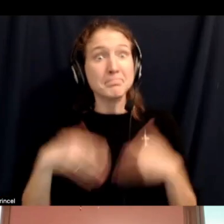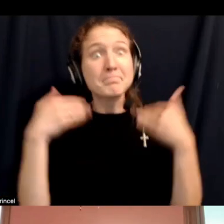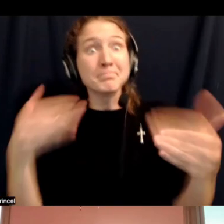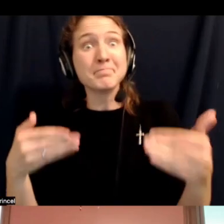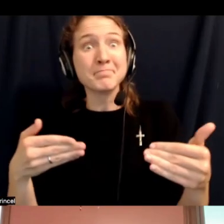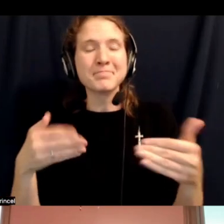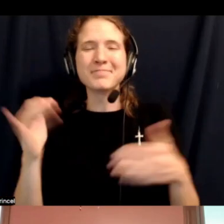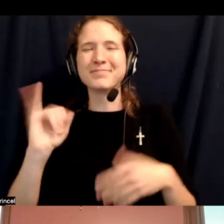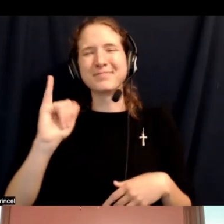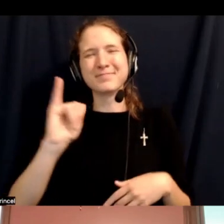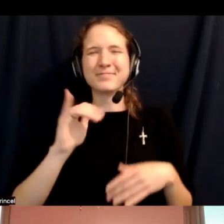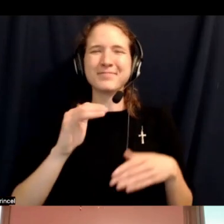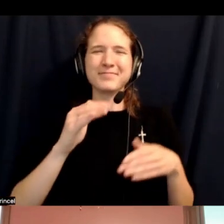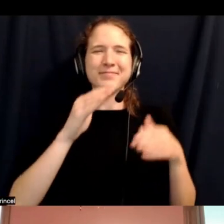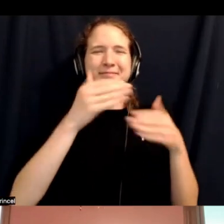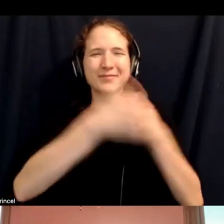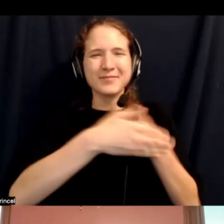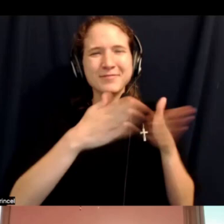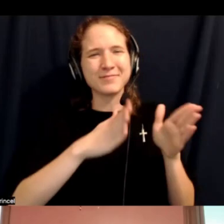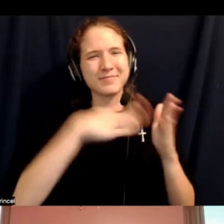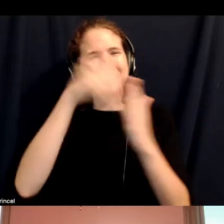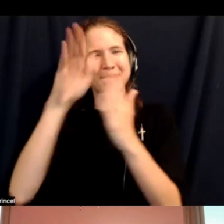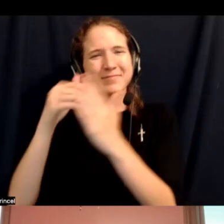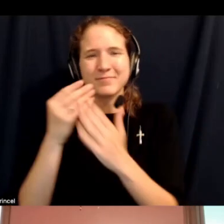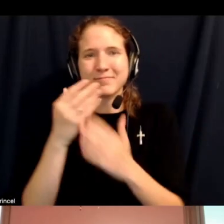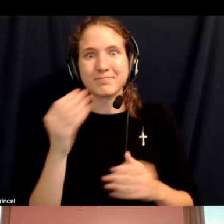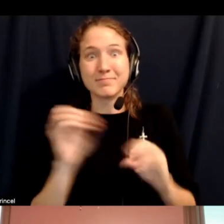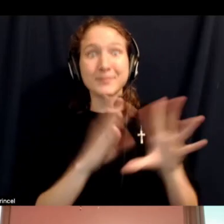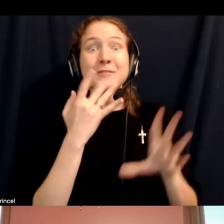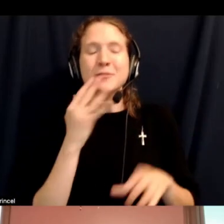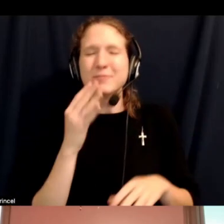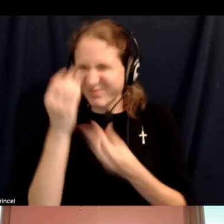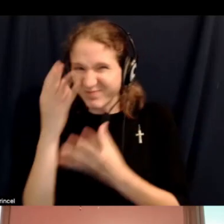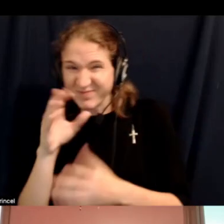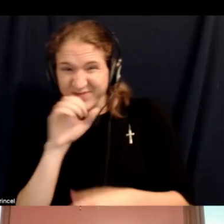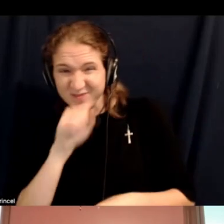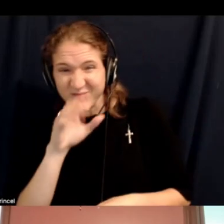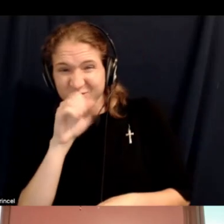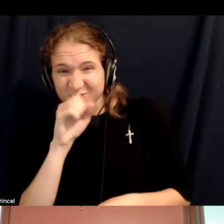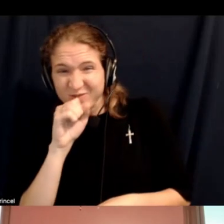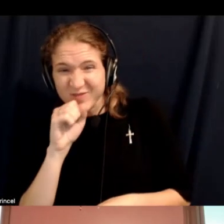but other rooms in my house. I love your orange wall, by the way. I love orange, as you can see.